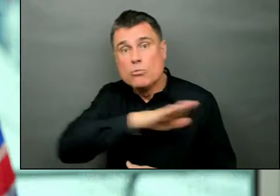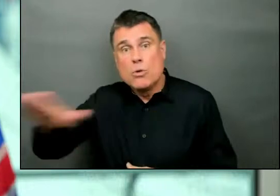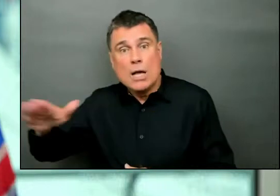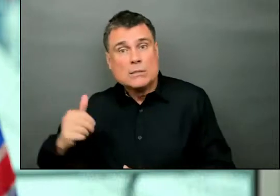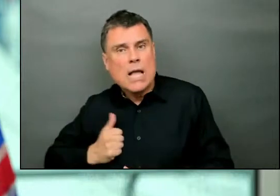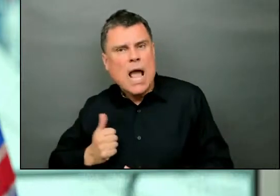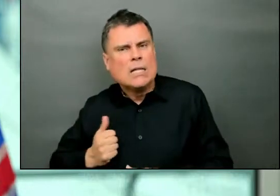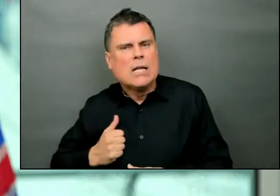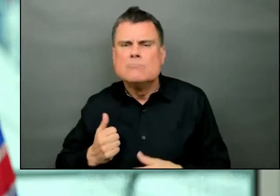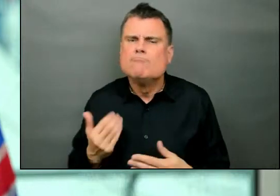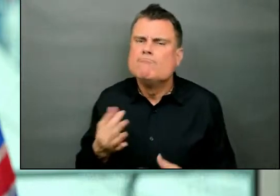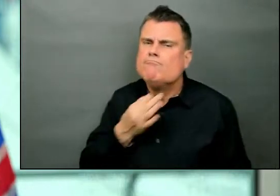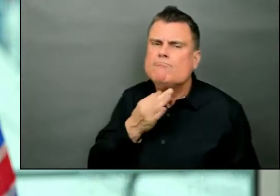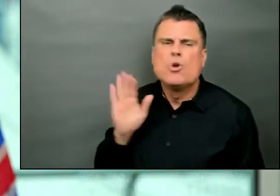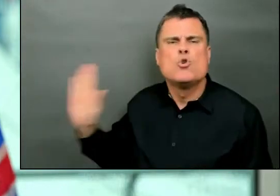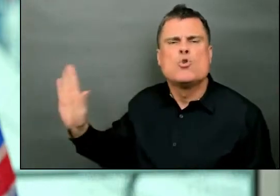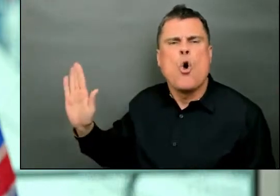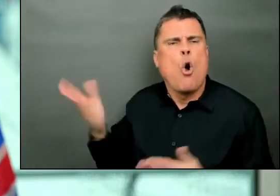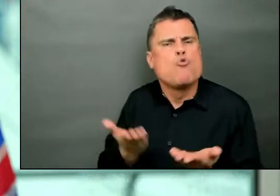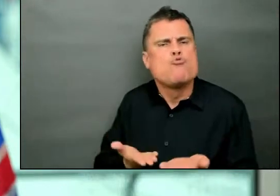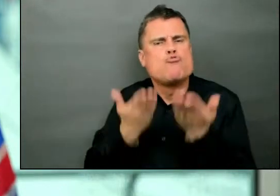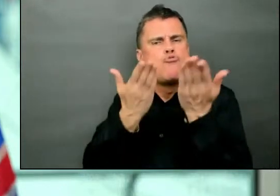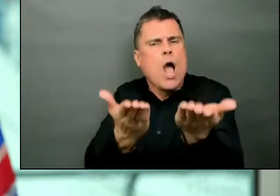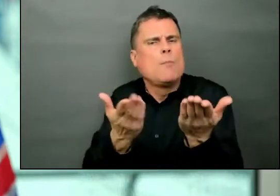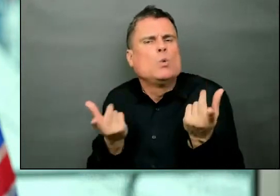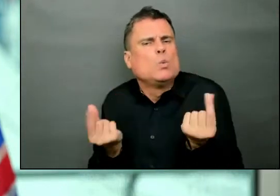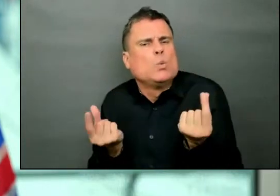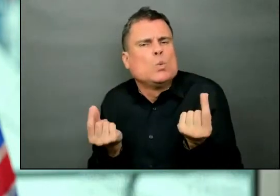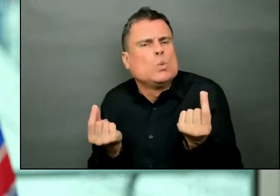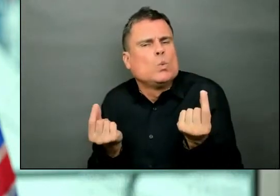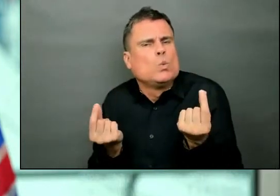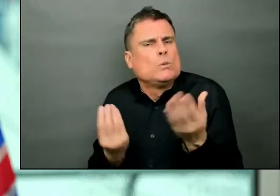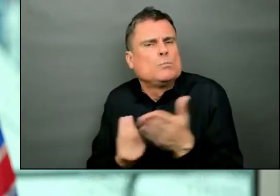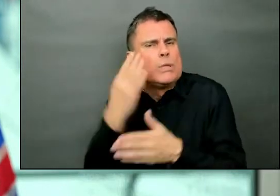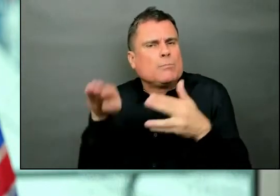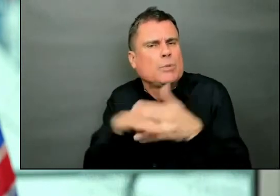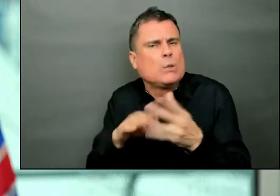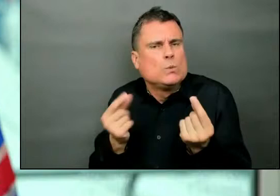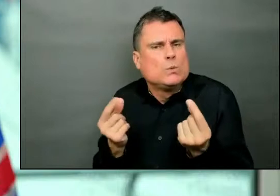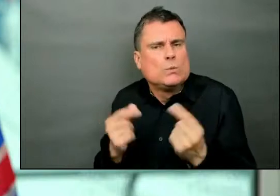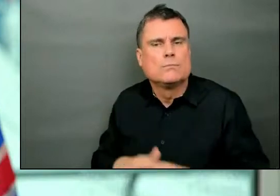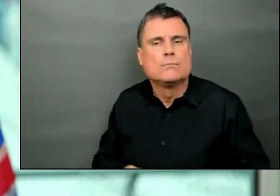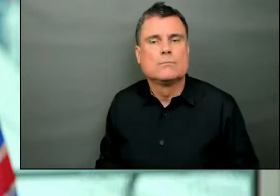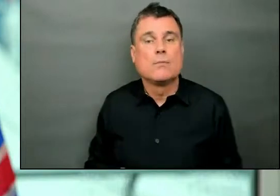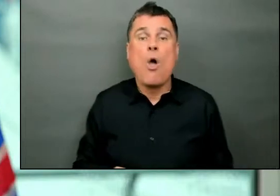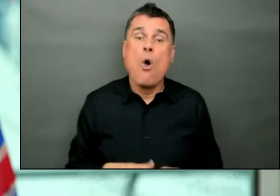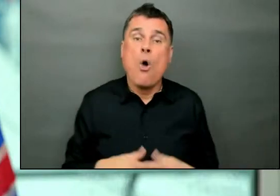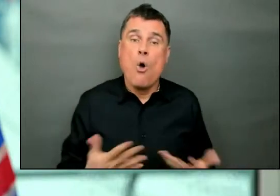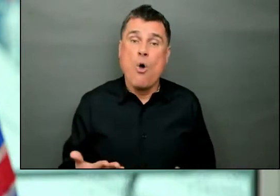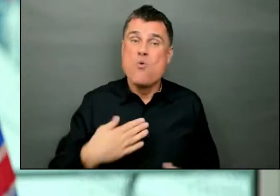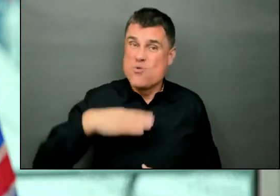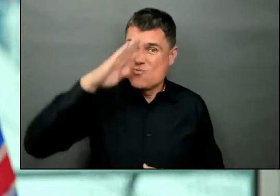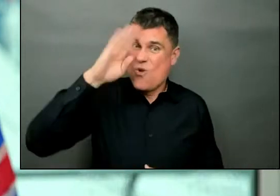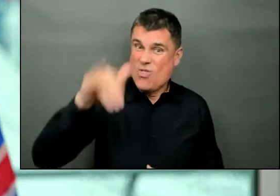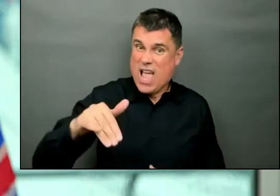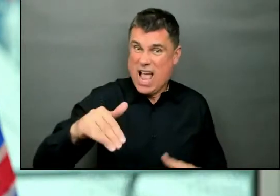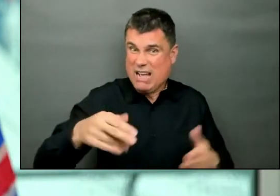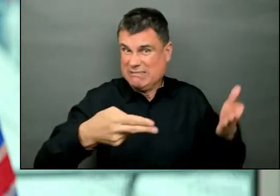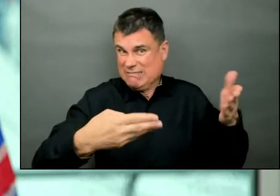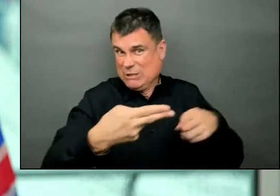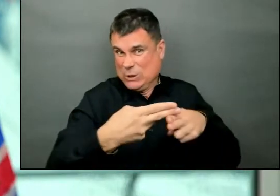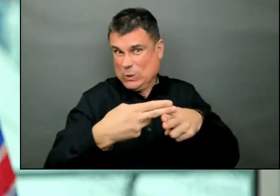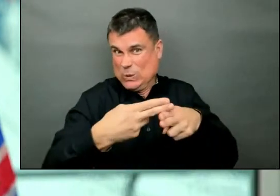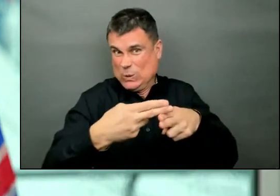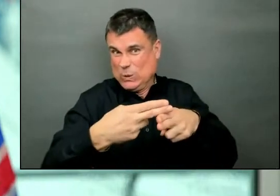break? You know, we are well aware that spring break is coming, and I know there are many families and